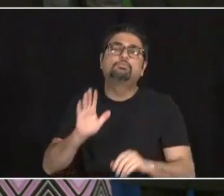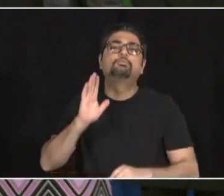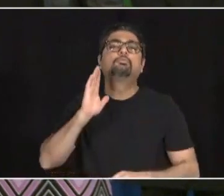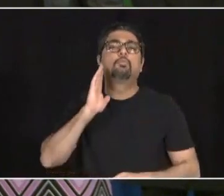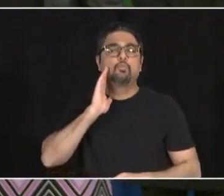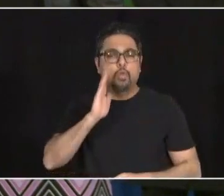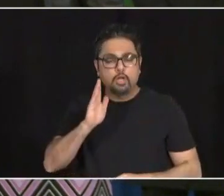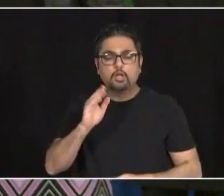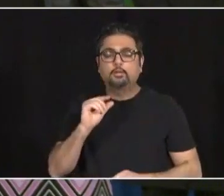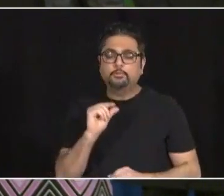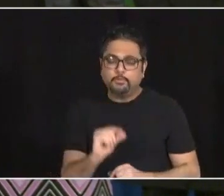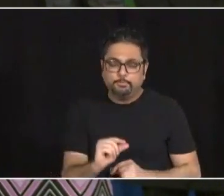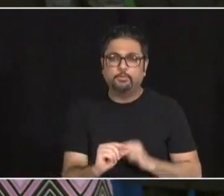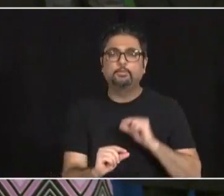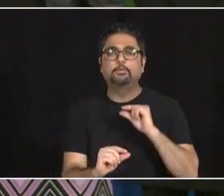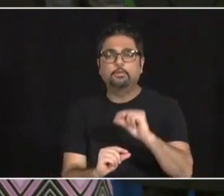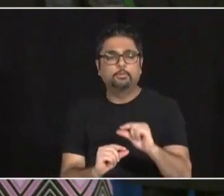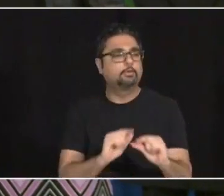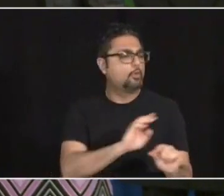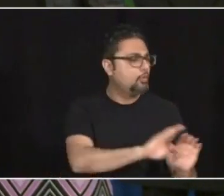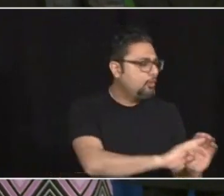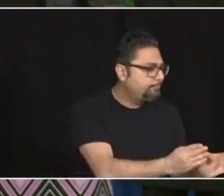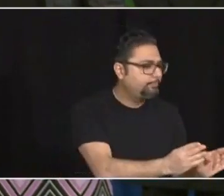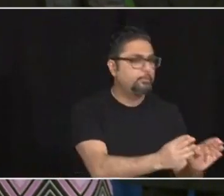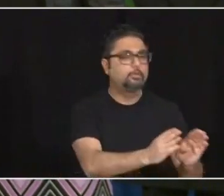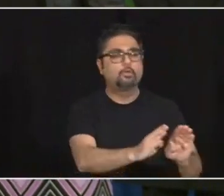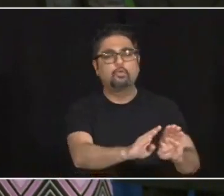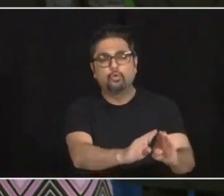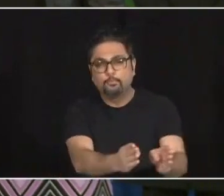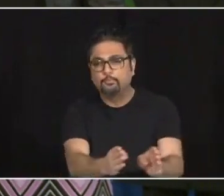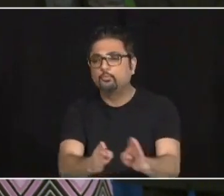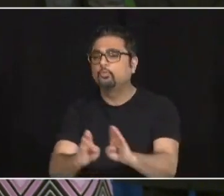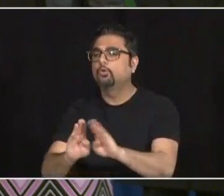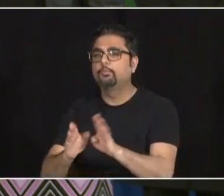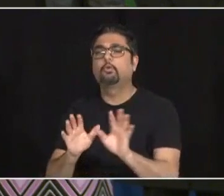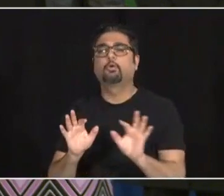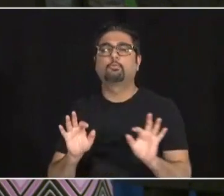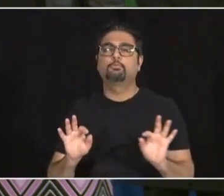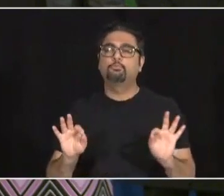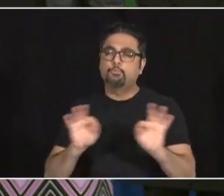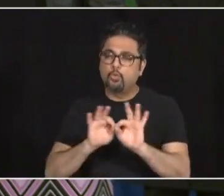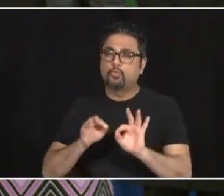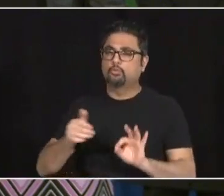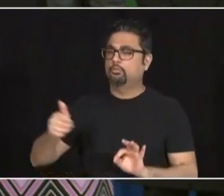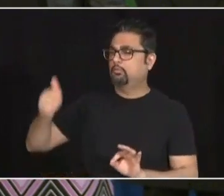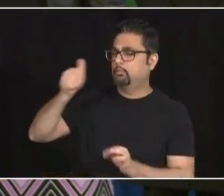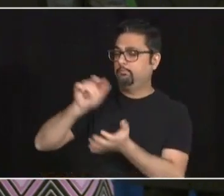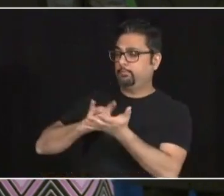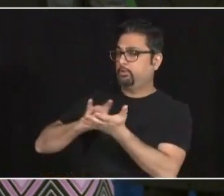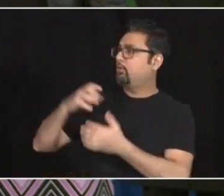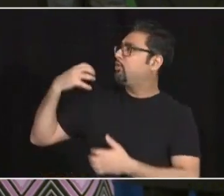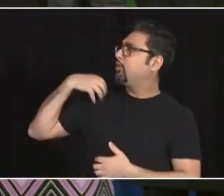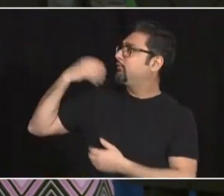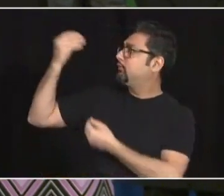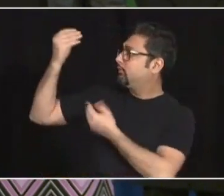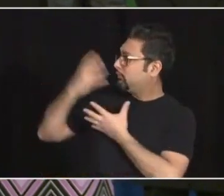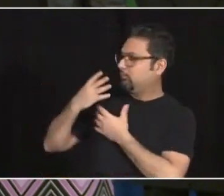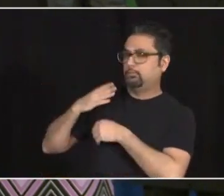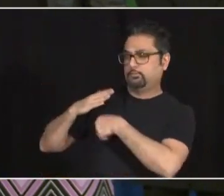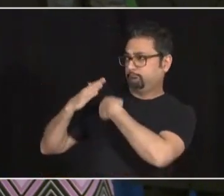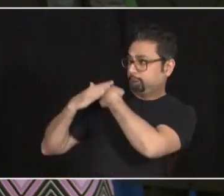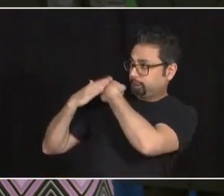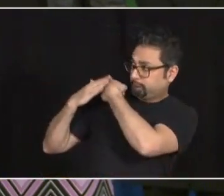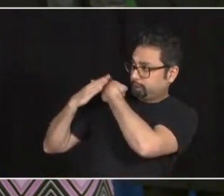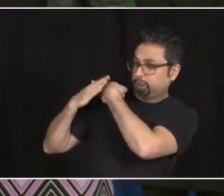economy based on the advice of the chief medical officer. We've done such a great job. We've shown such